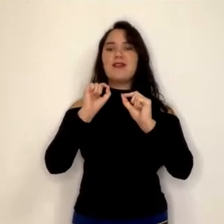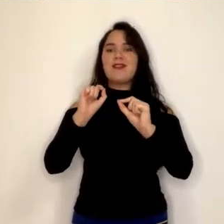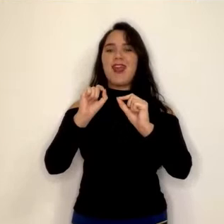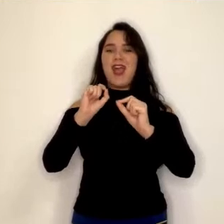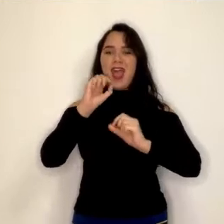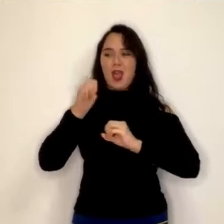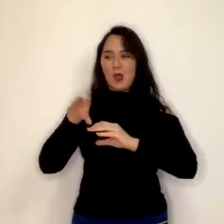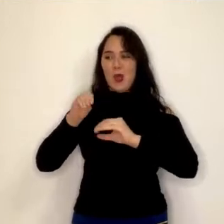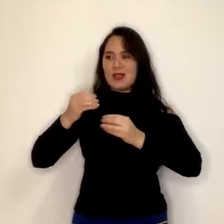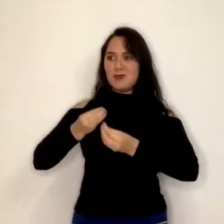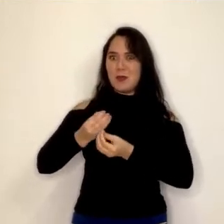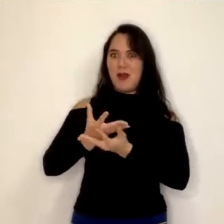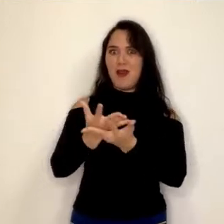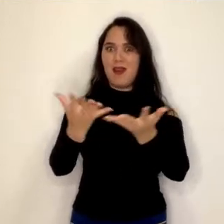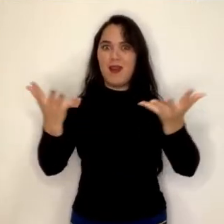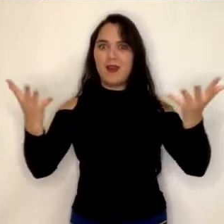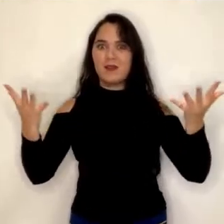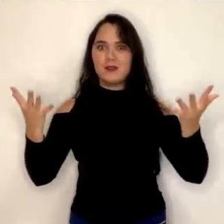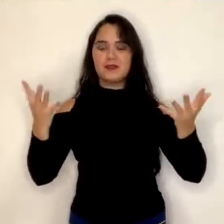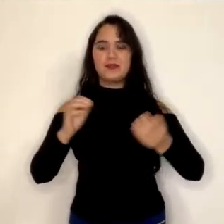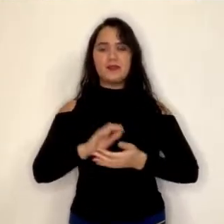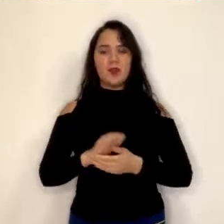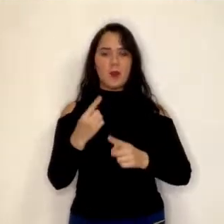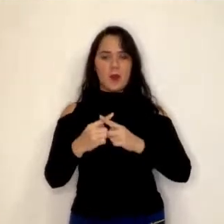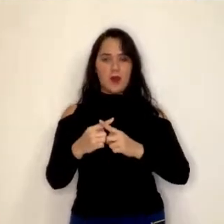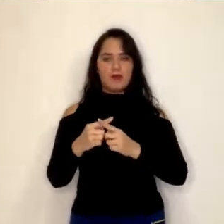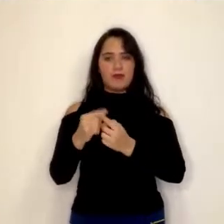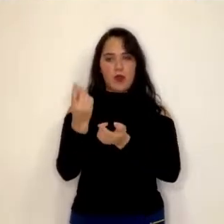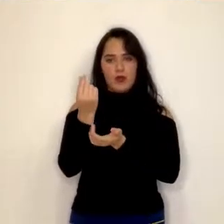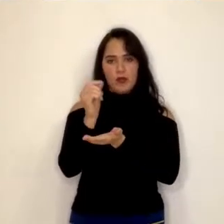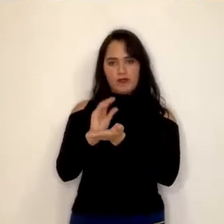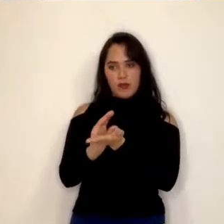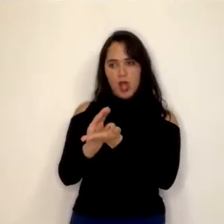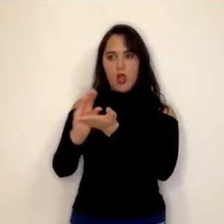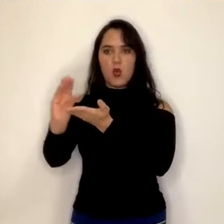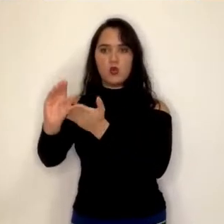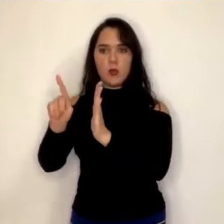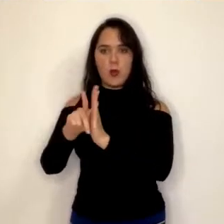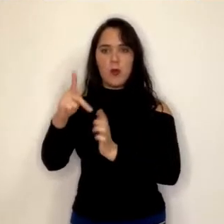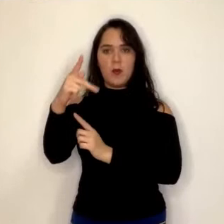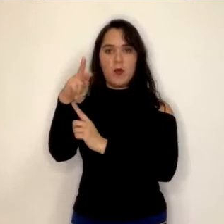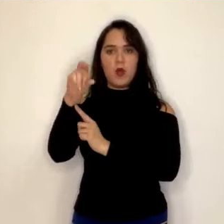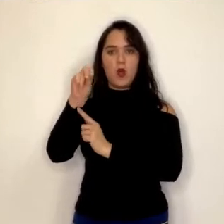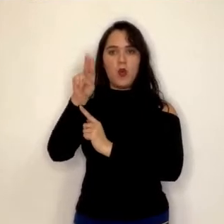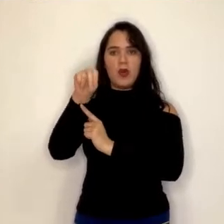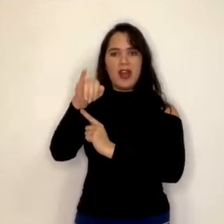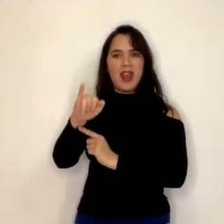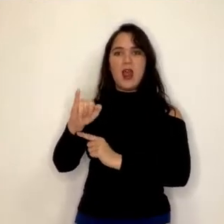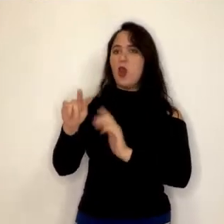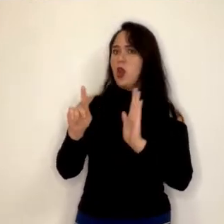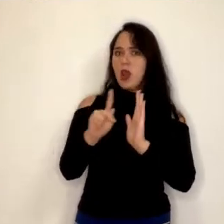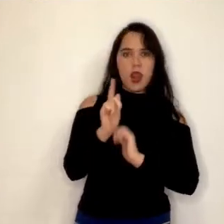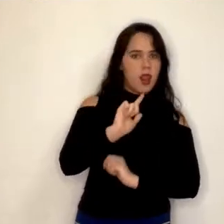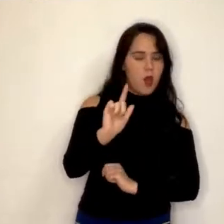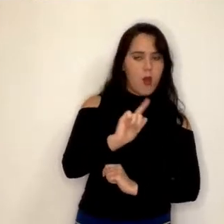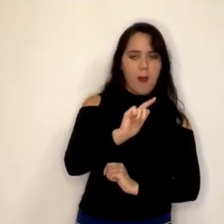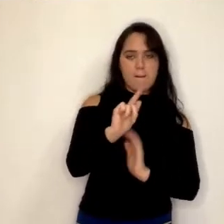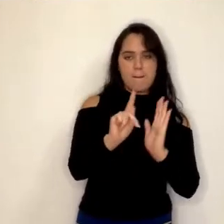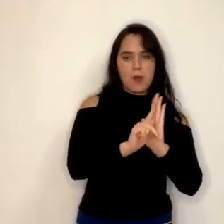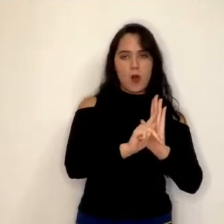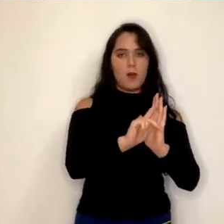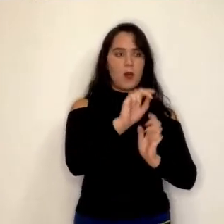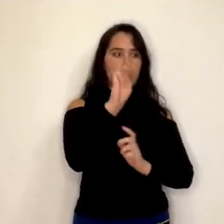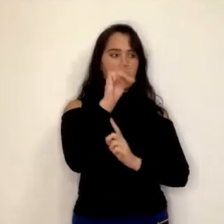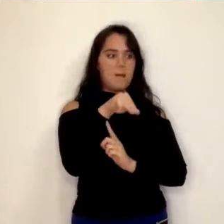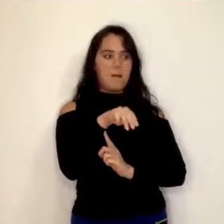goal in broadening the national plan for education, because that was not originally a